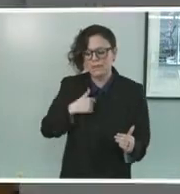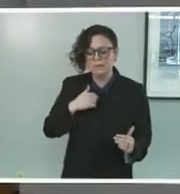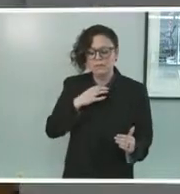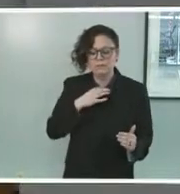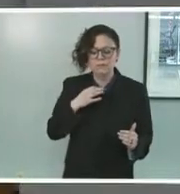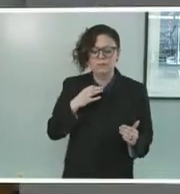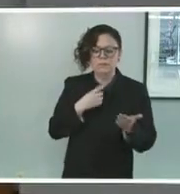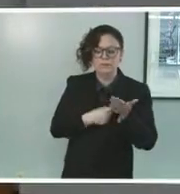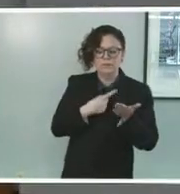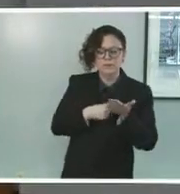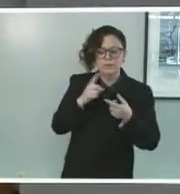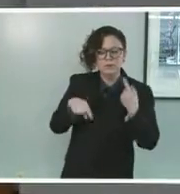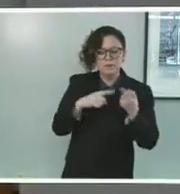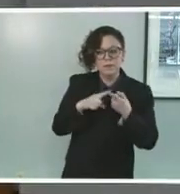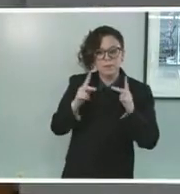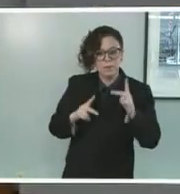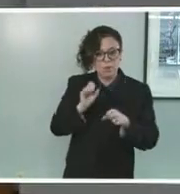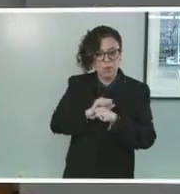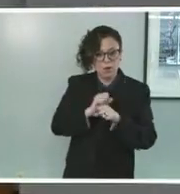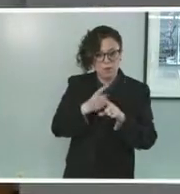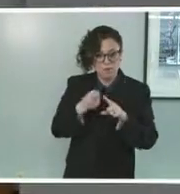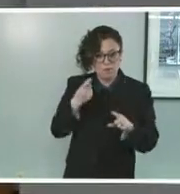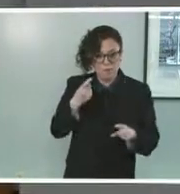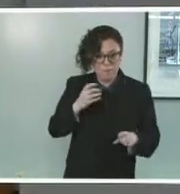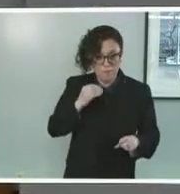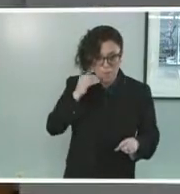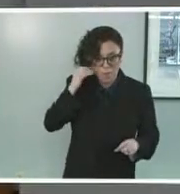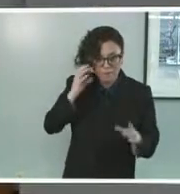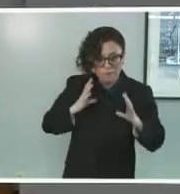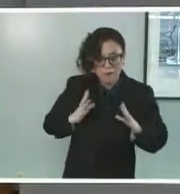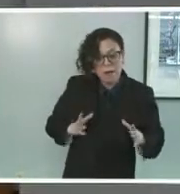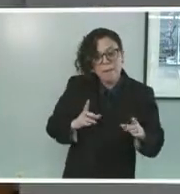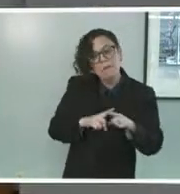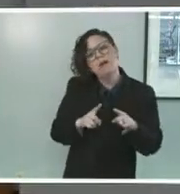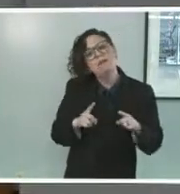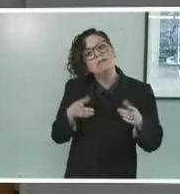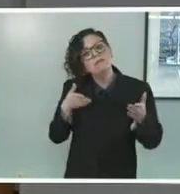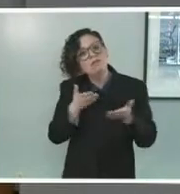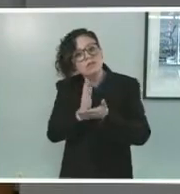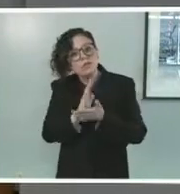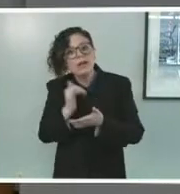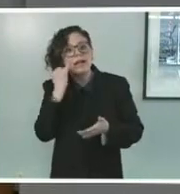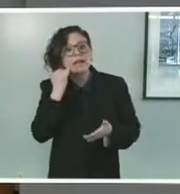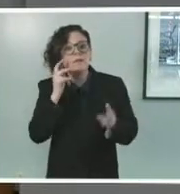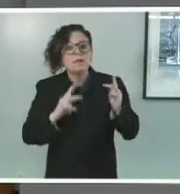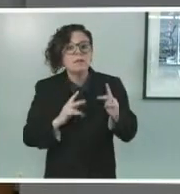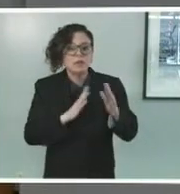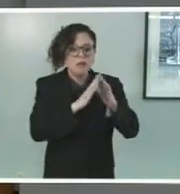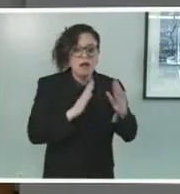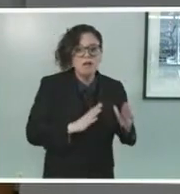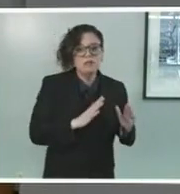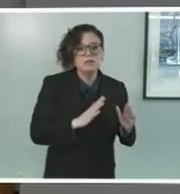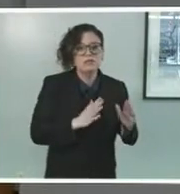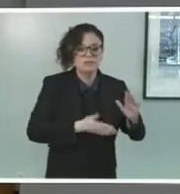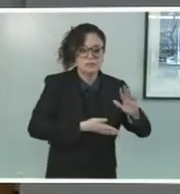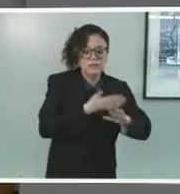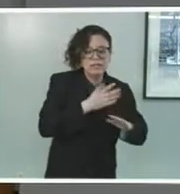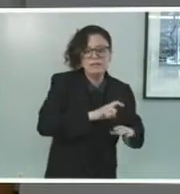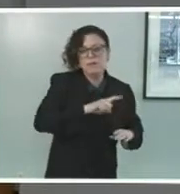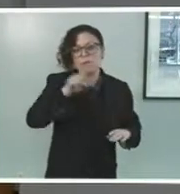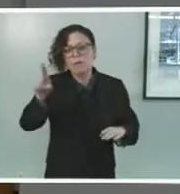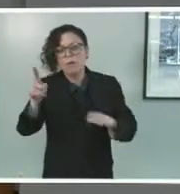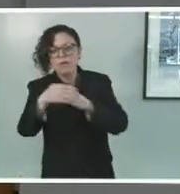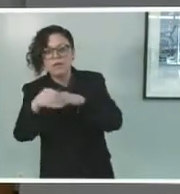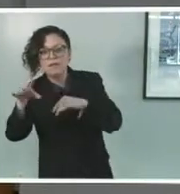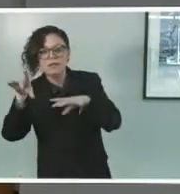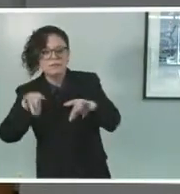it's okay. Is it permissible for someone to leave their home to go to the office to pick up whatever materials or supplies or what